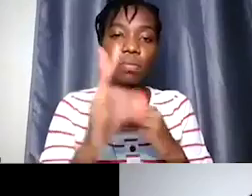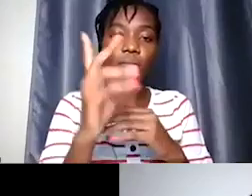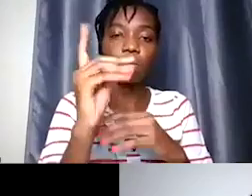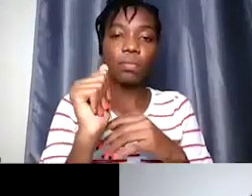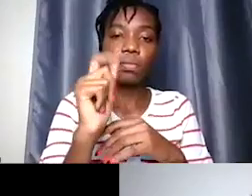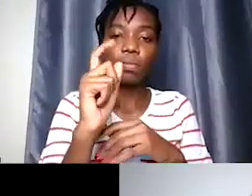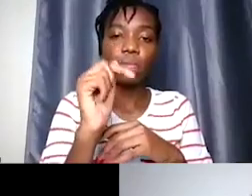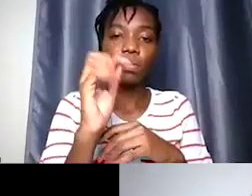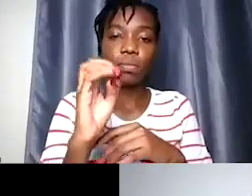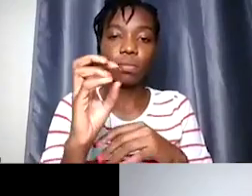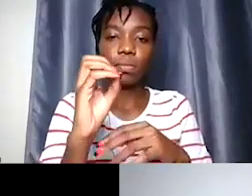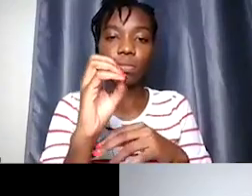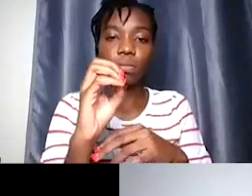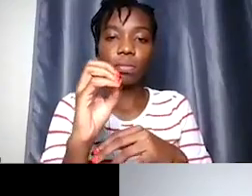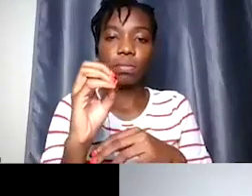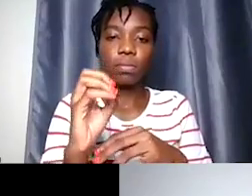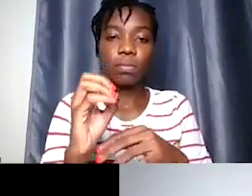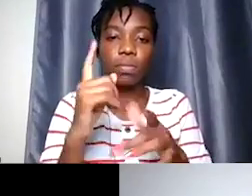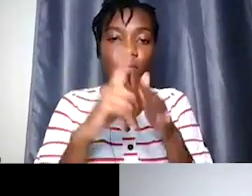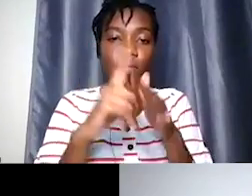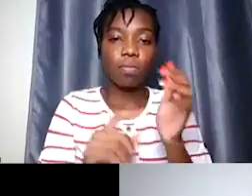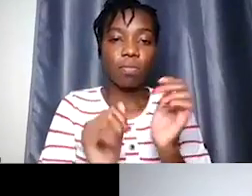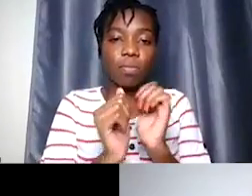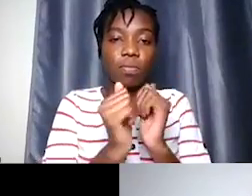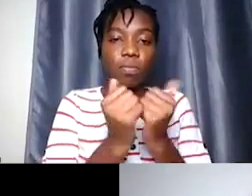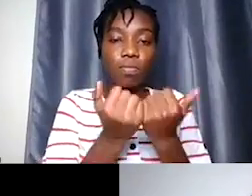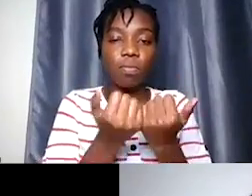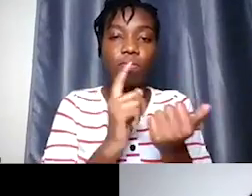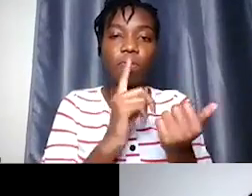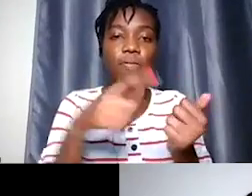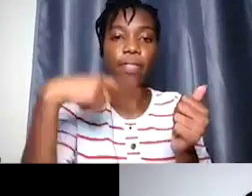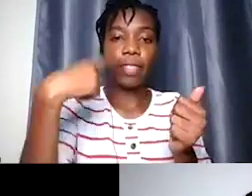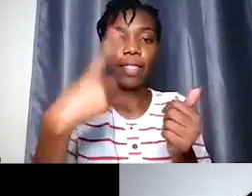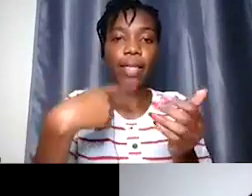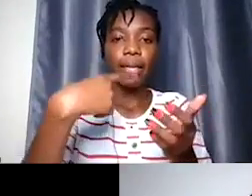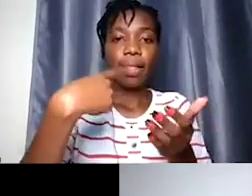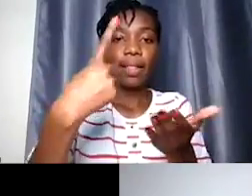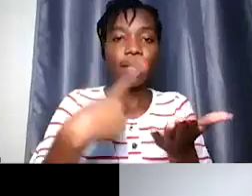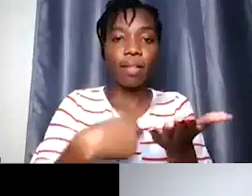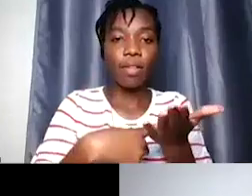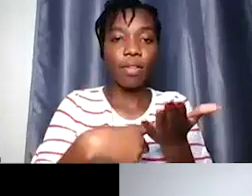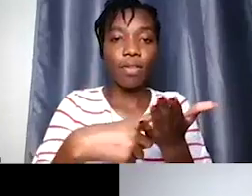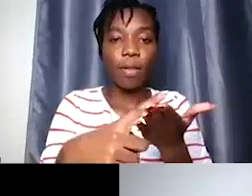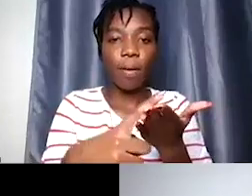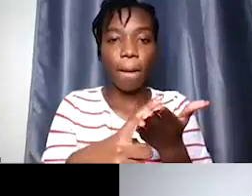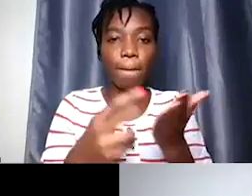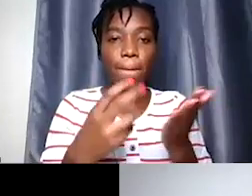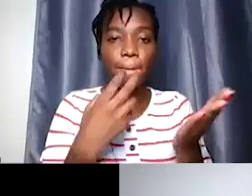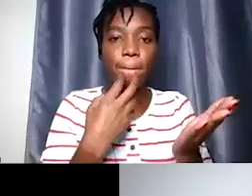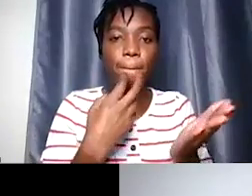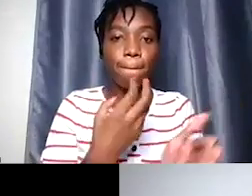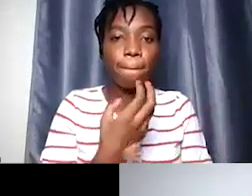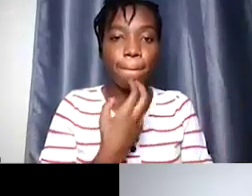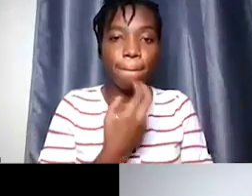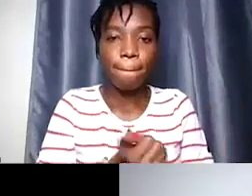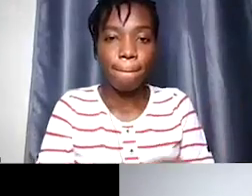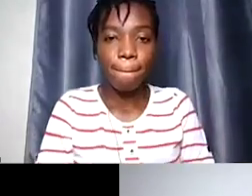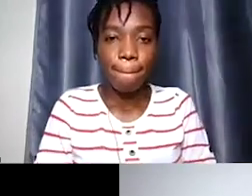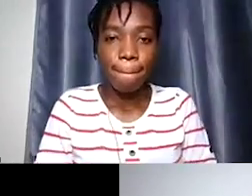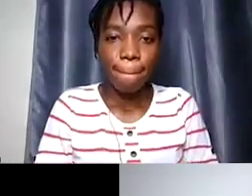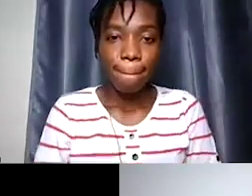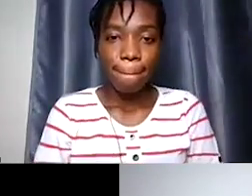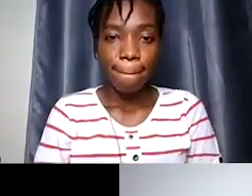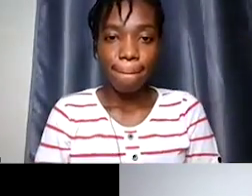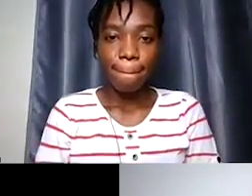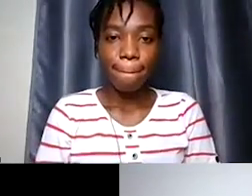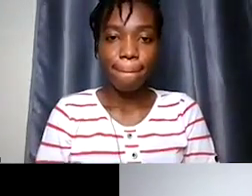what's happening with the Atara Solutions. So as always, see you next week, Tuesday from 8 p.m. Grace, can I say something, please? Yeah,